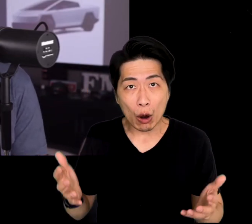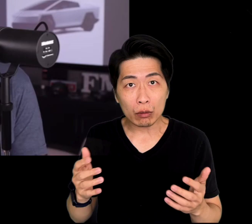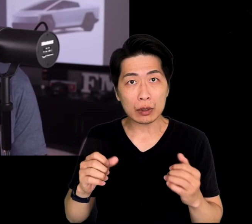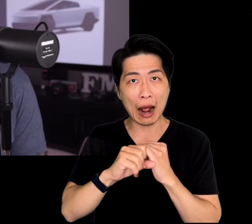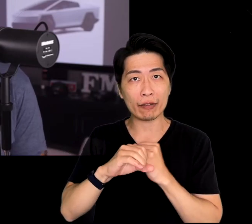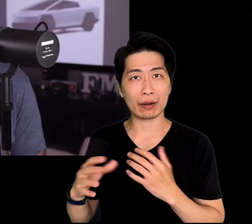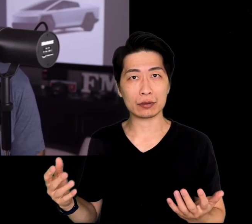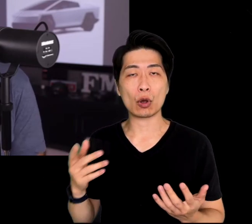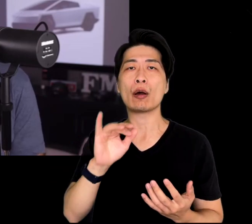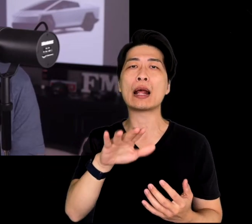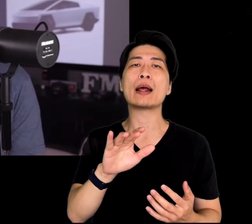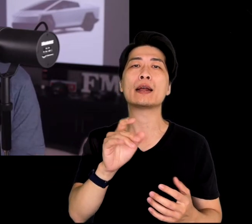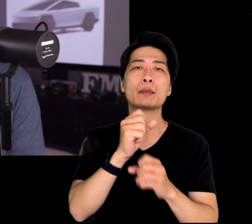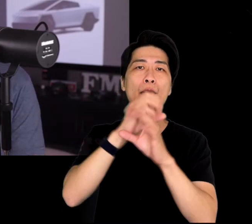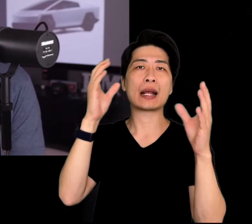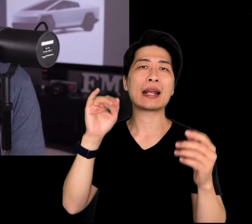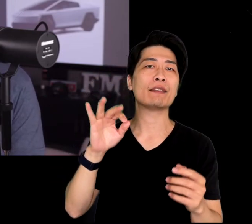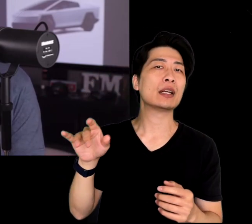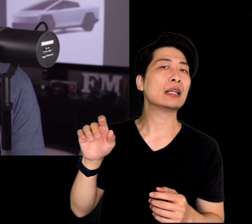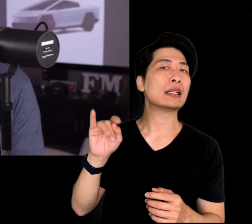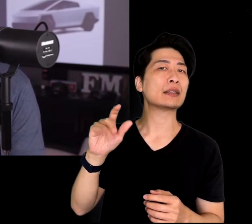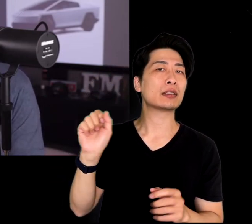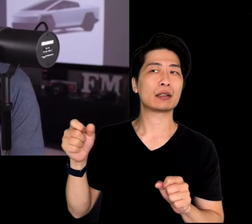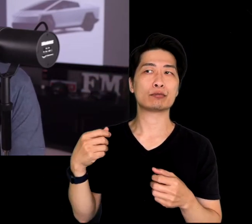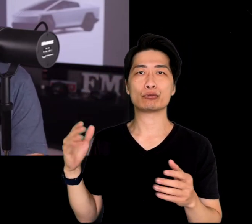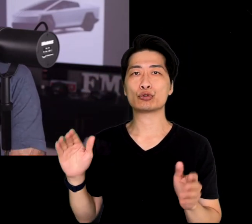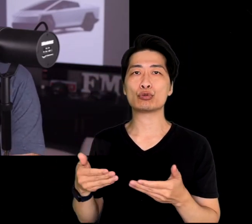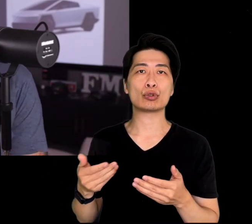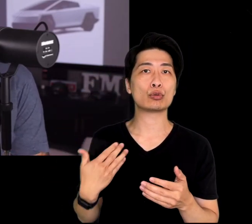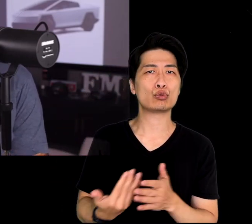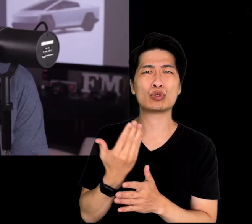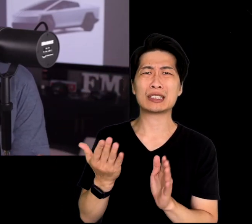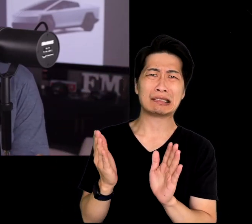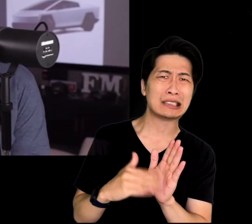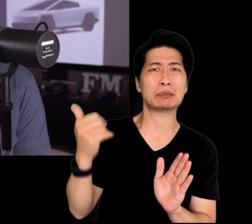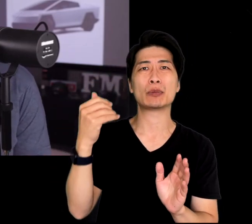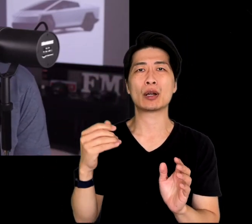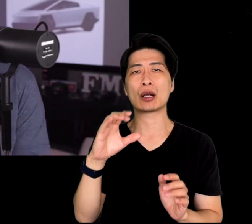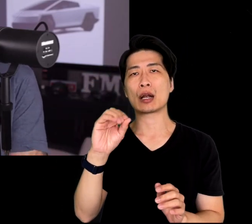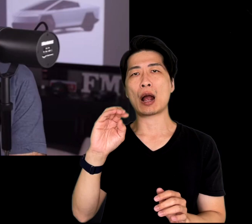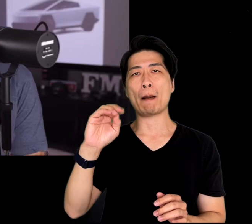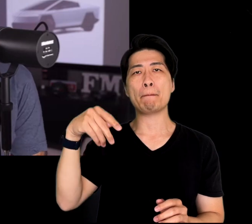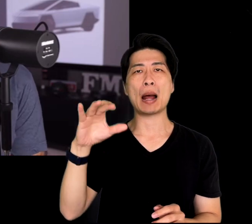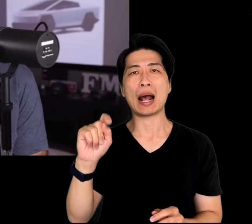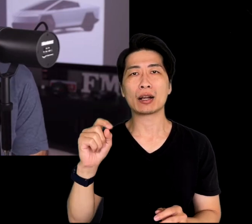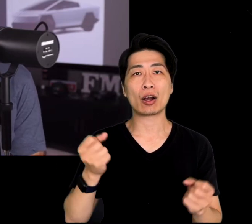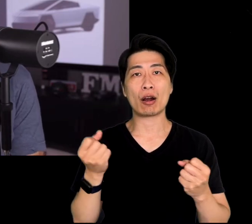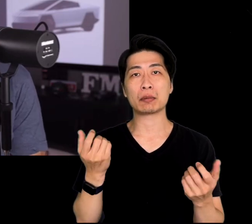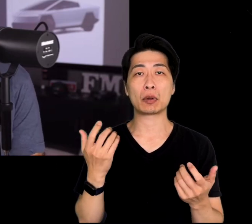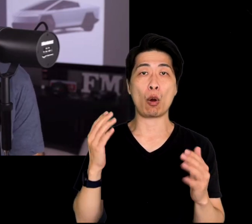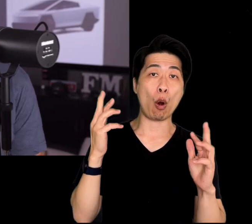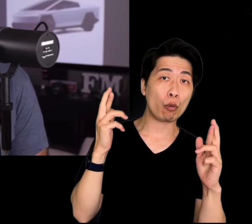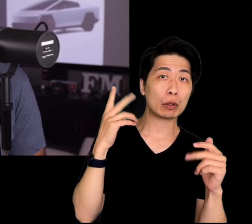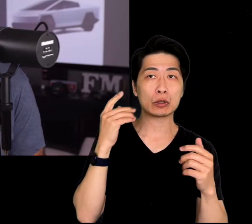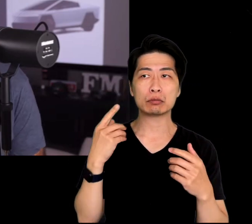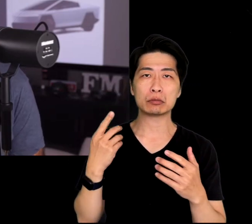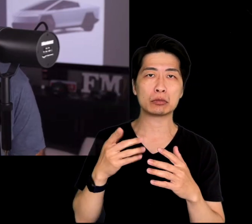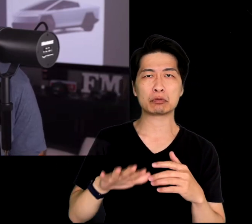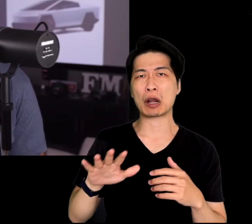if, say, a company like Tesla is able to introduce, a compact car, which they're working on. Let's say that thing hopefully starts around